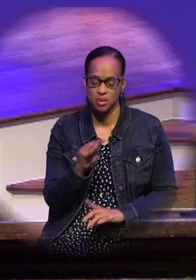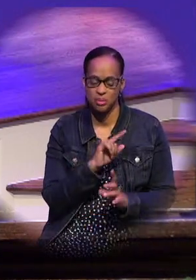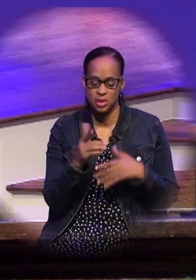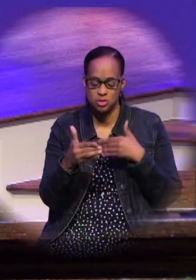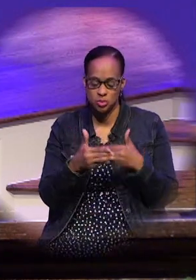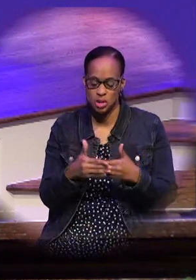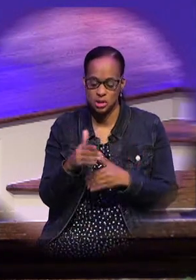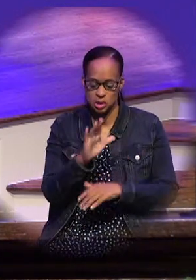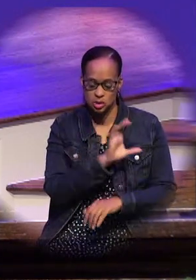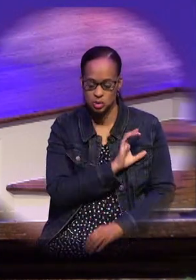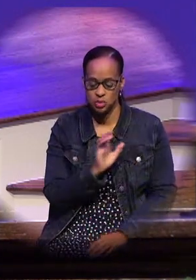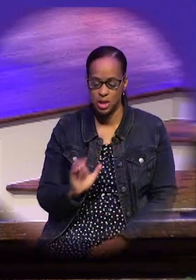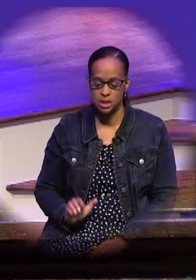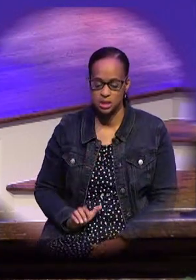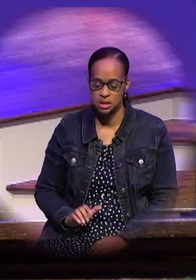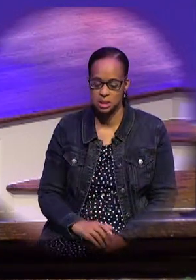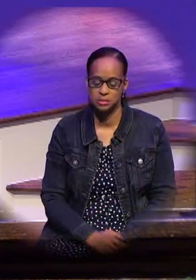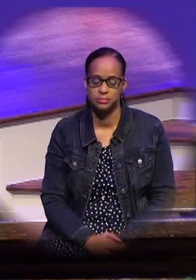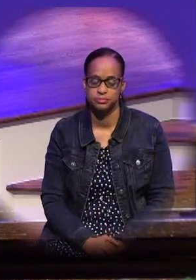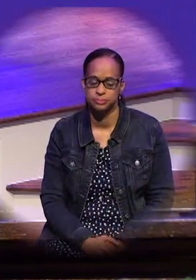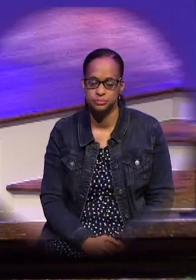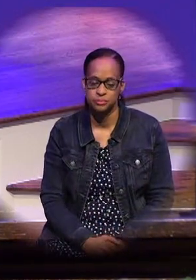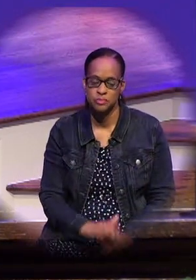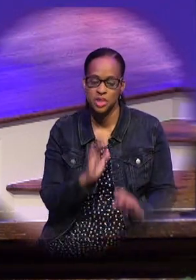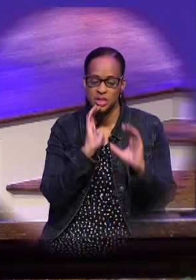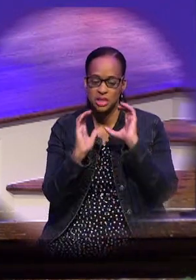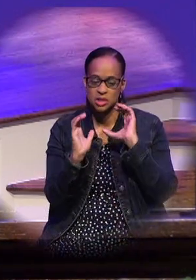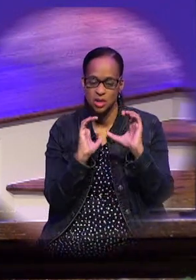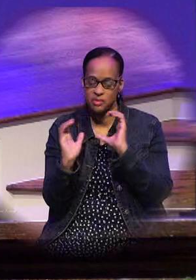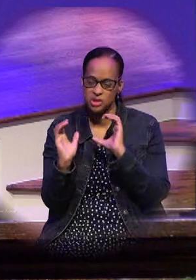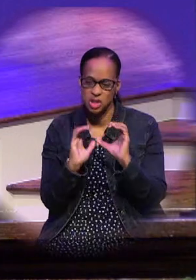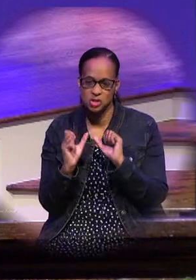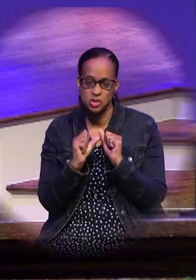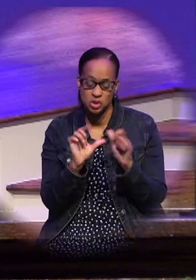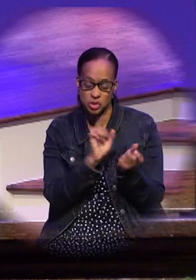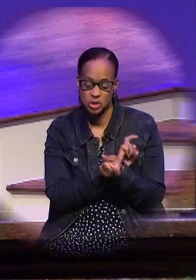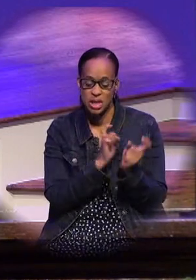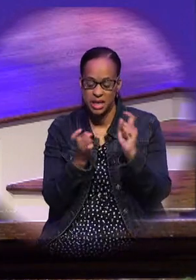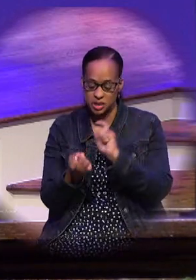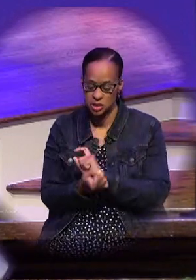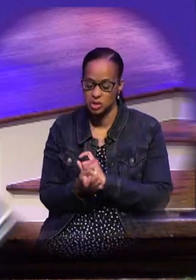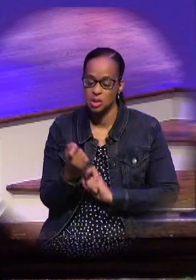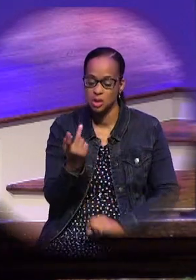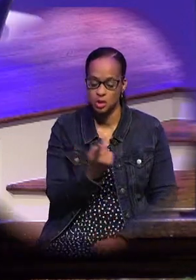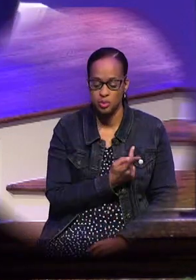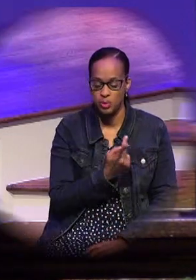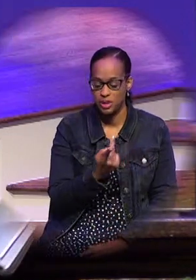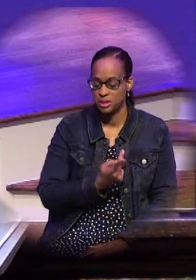Christ. So Nicodemus's conversation still challenges you